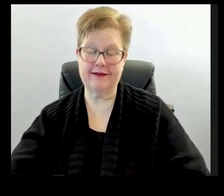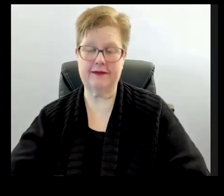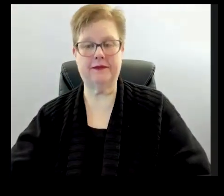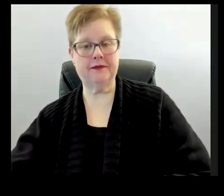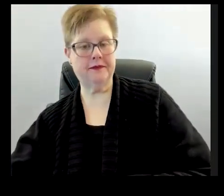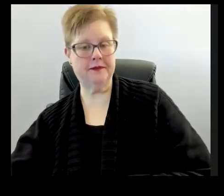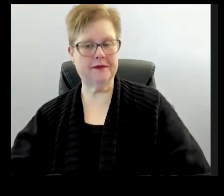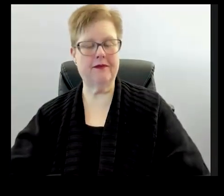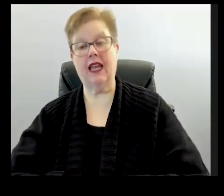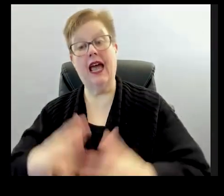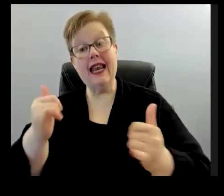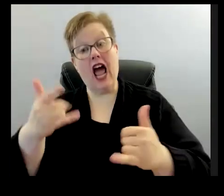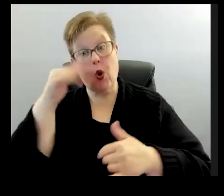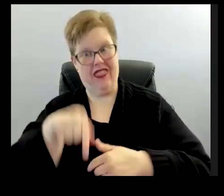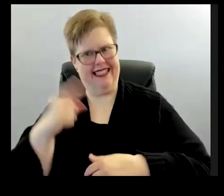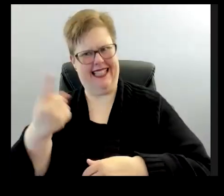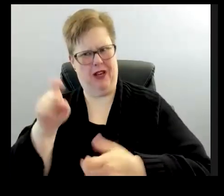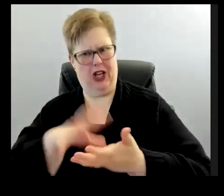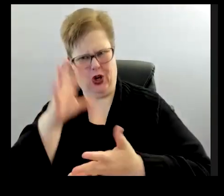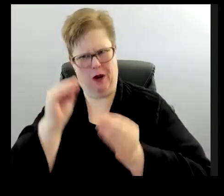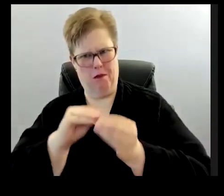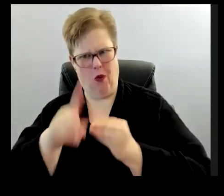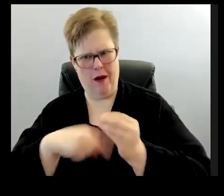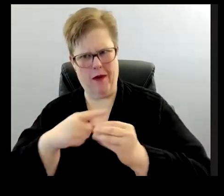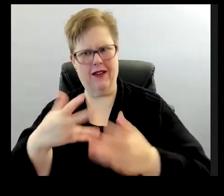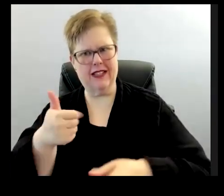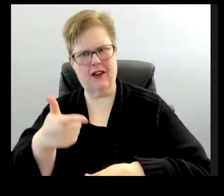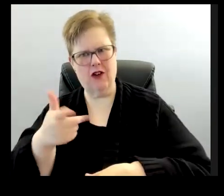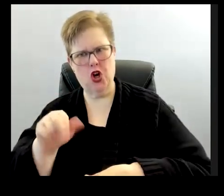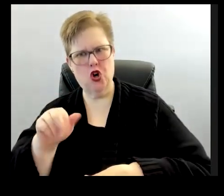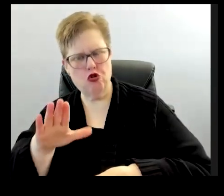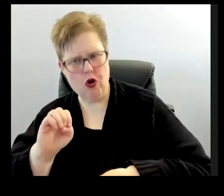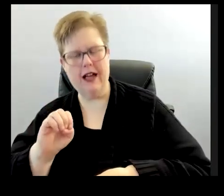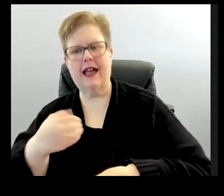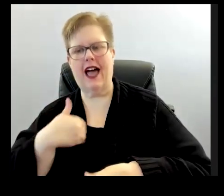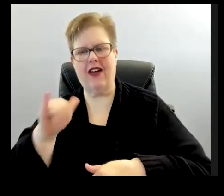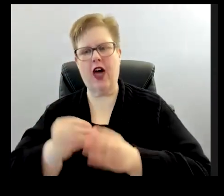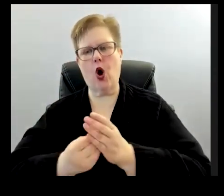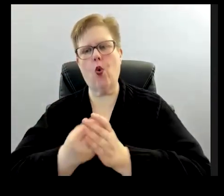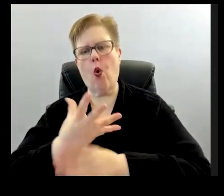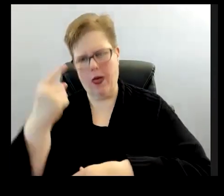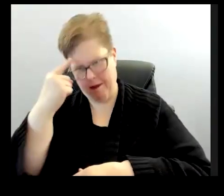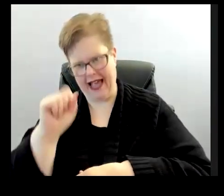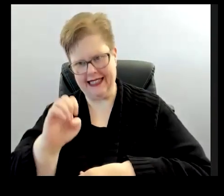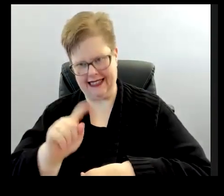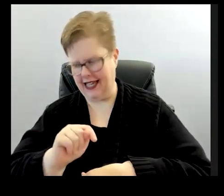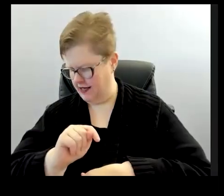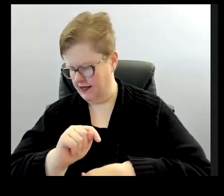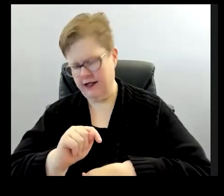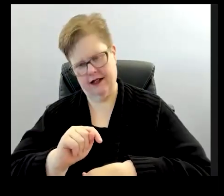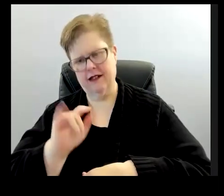And now you know that this is something that you need to learn more about. Giving yourself grace is remembering that growth mindset. It's okay, this is hard